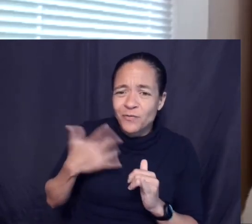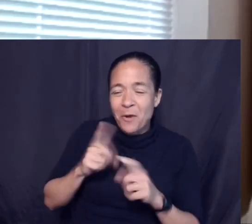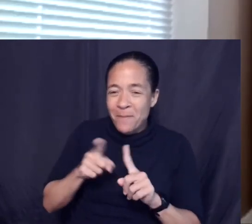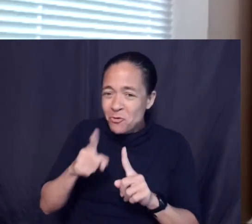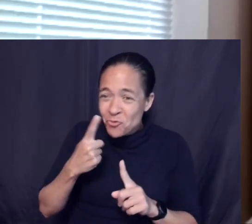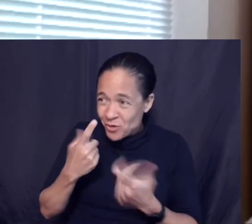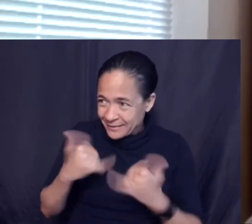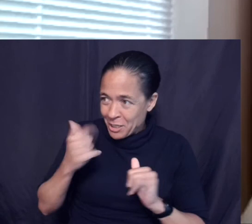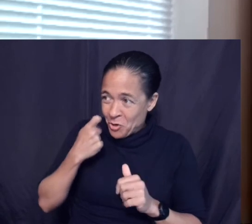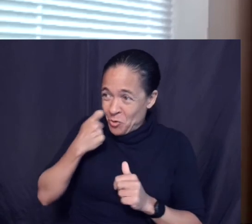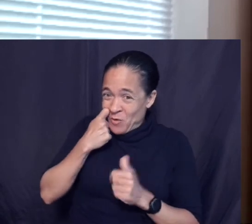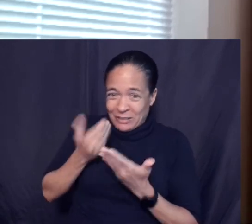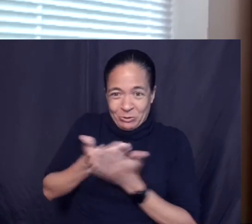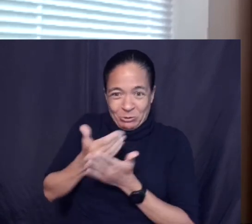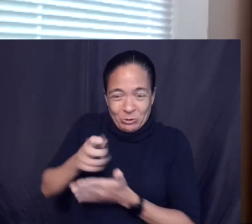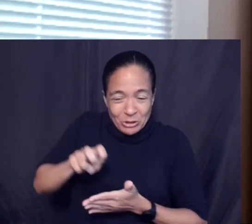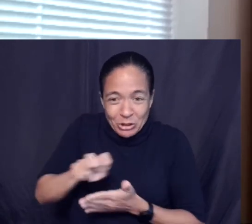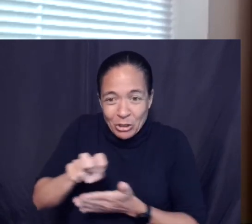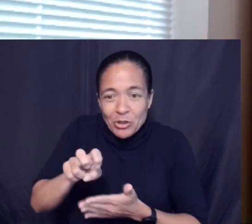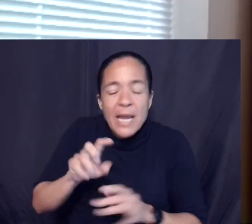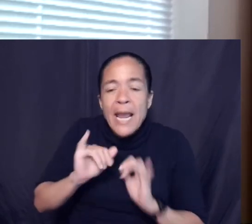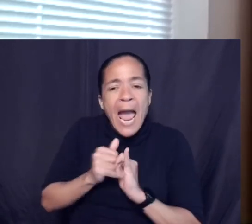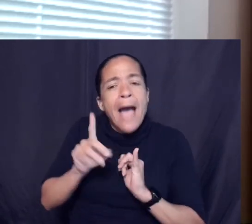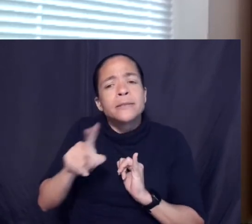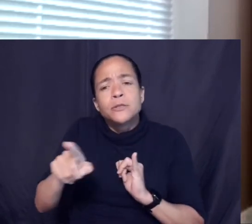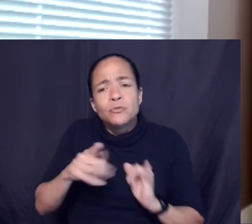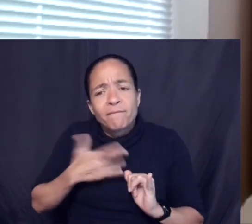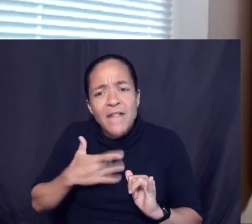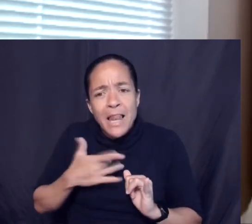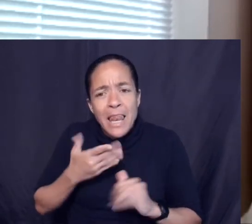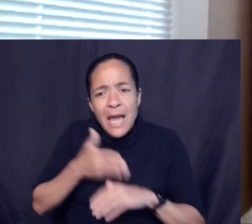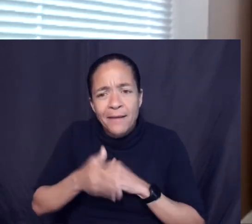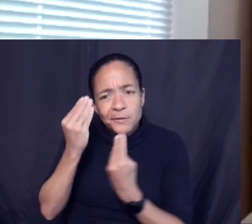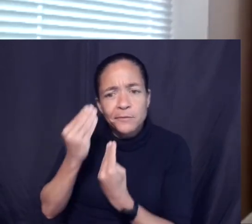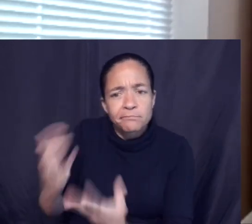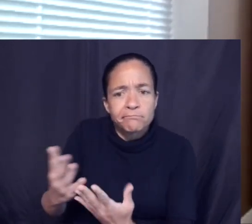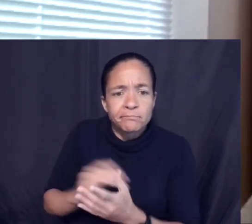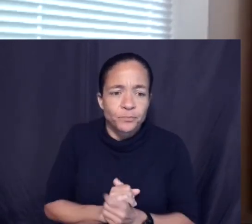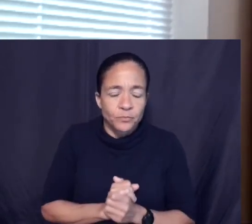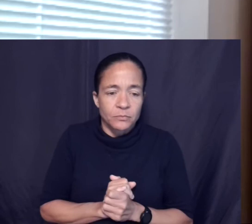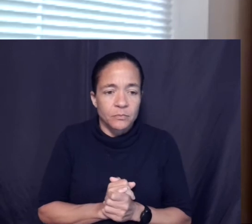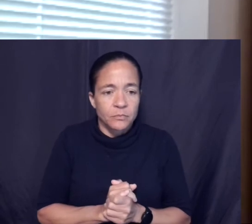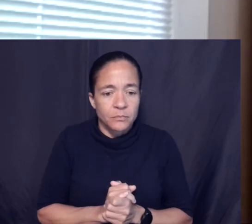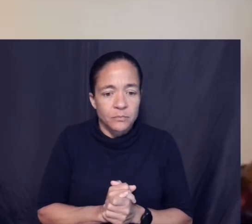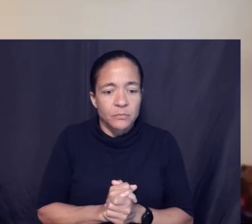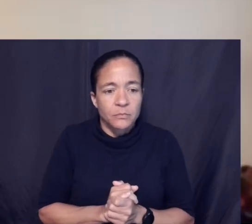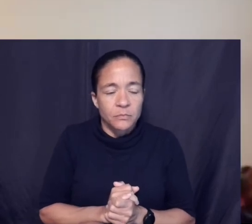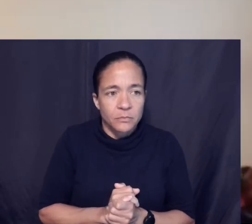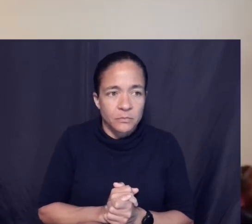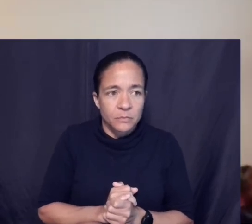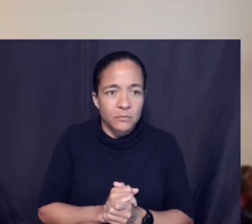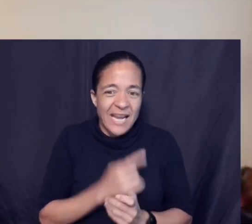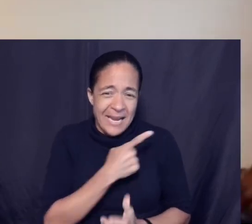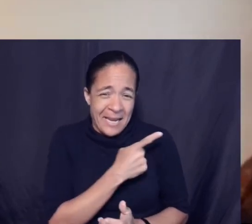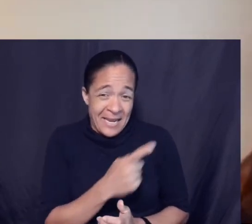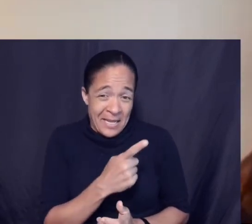but how did you feel? As this news kind of settled in a little bit. I think it was all